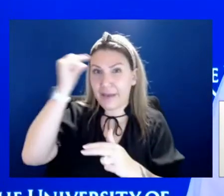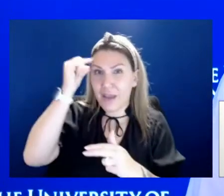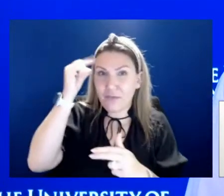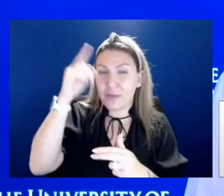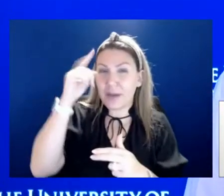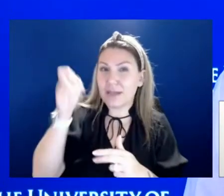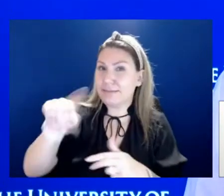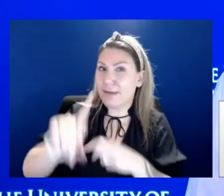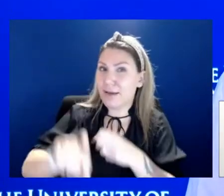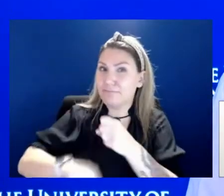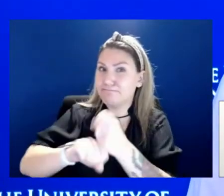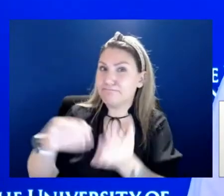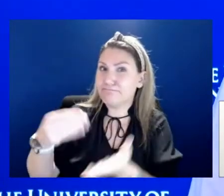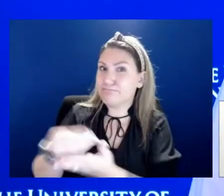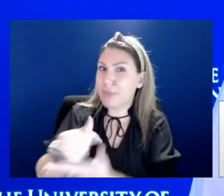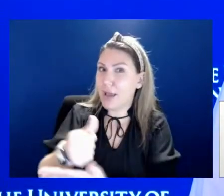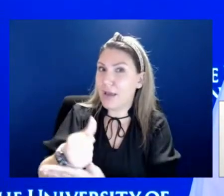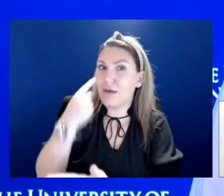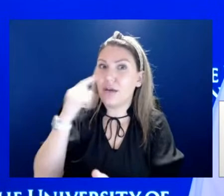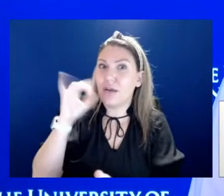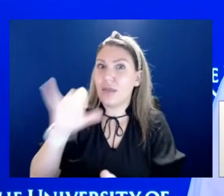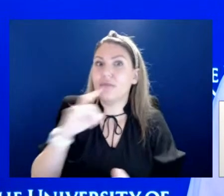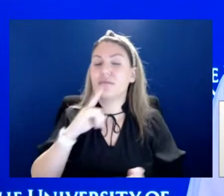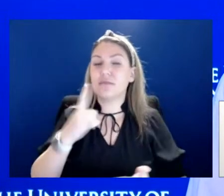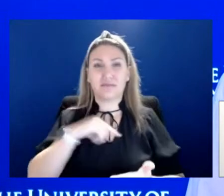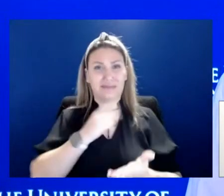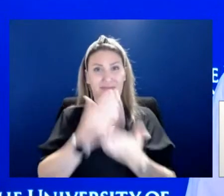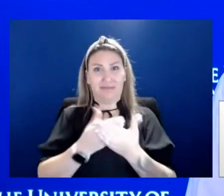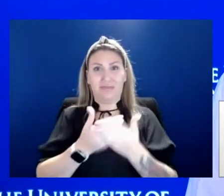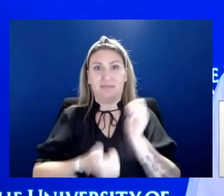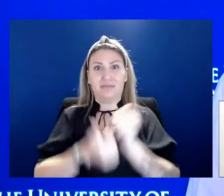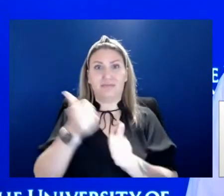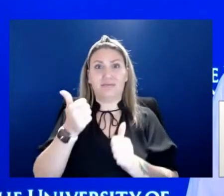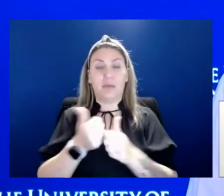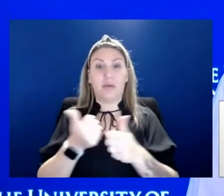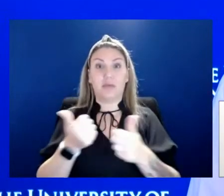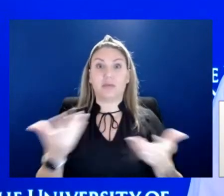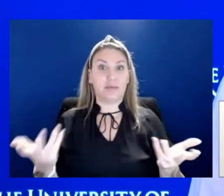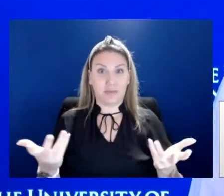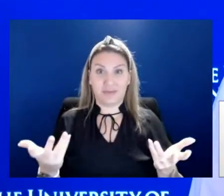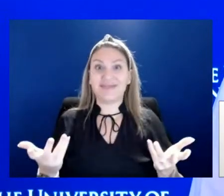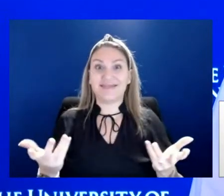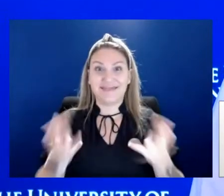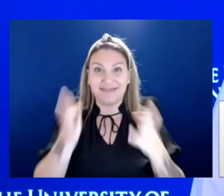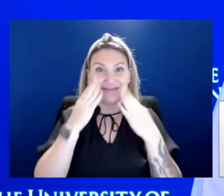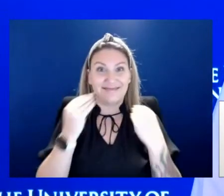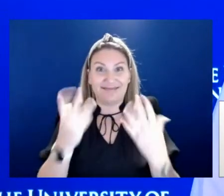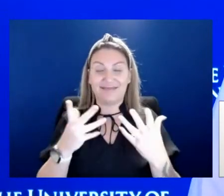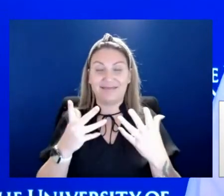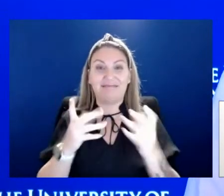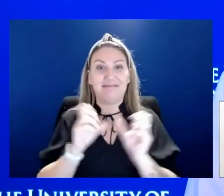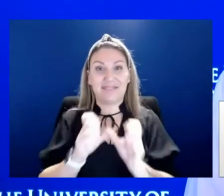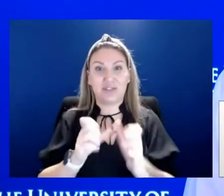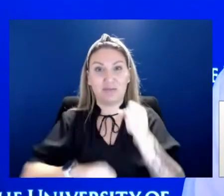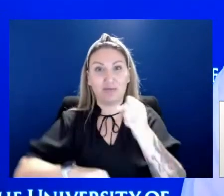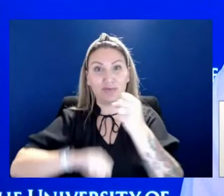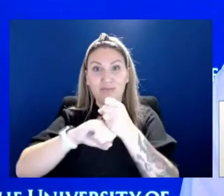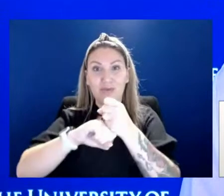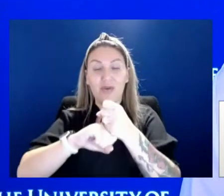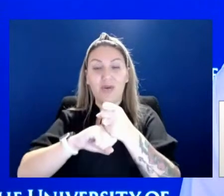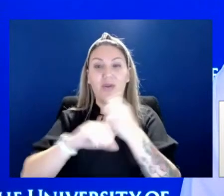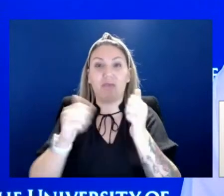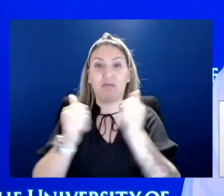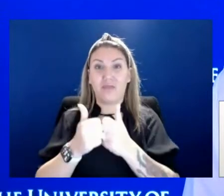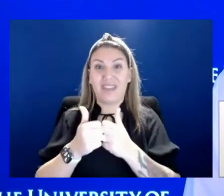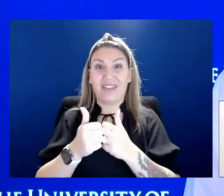think we have proven, and the vast majority of the data would continue to support the fact that with vaccines,